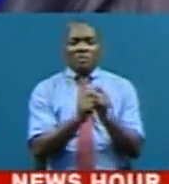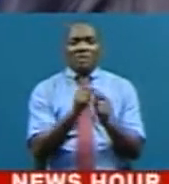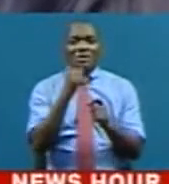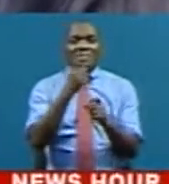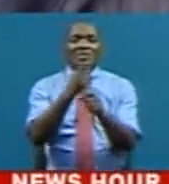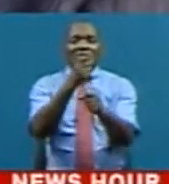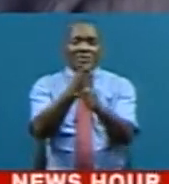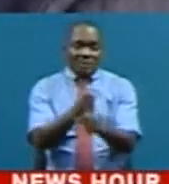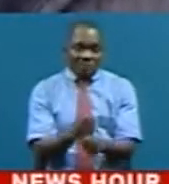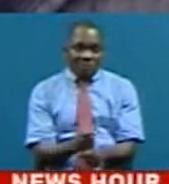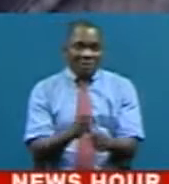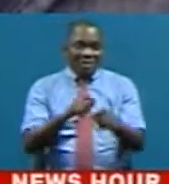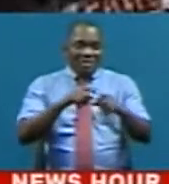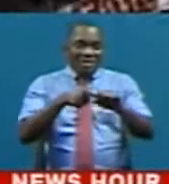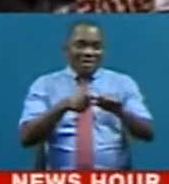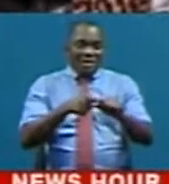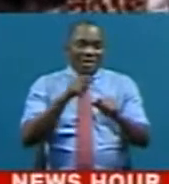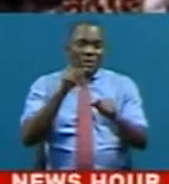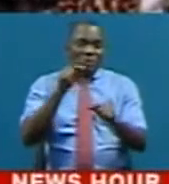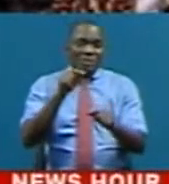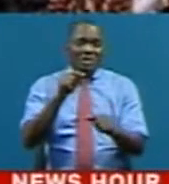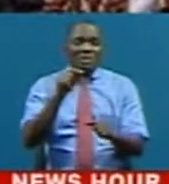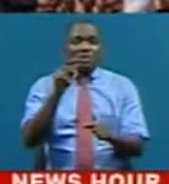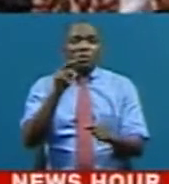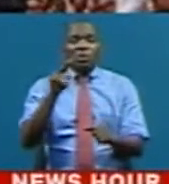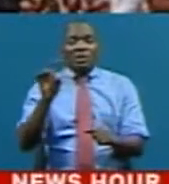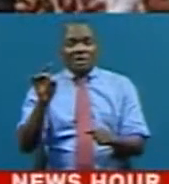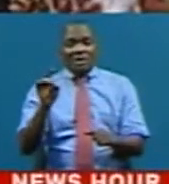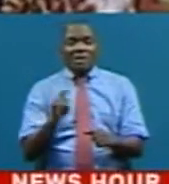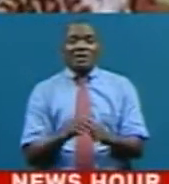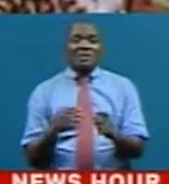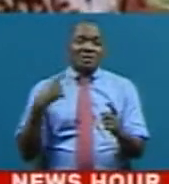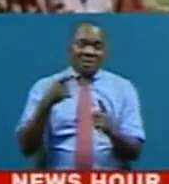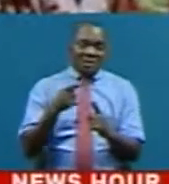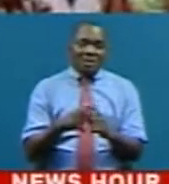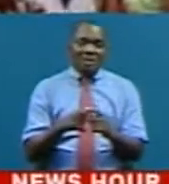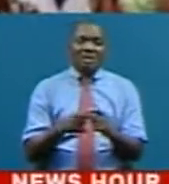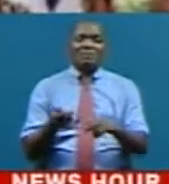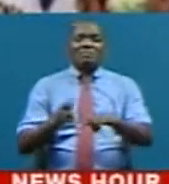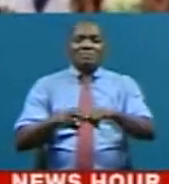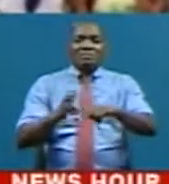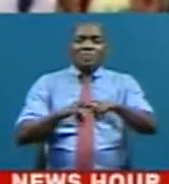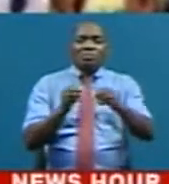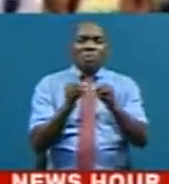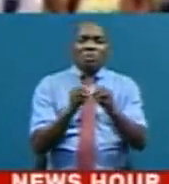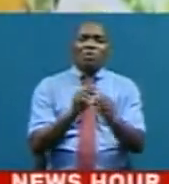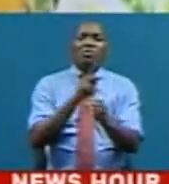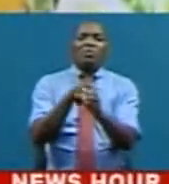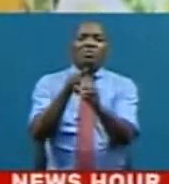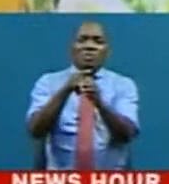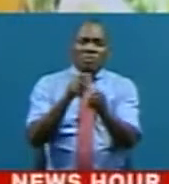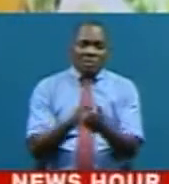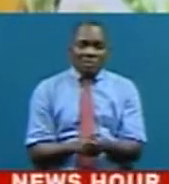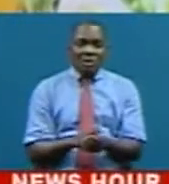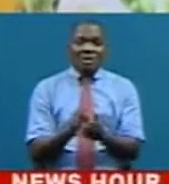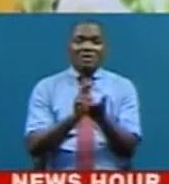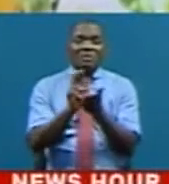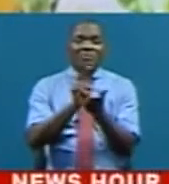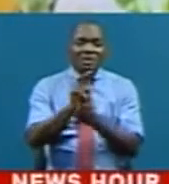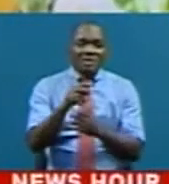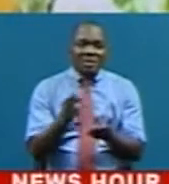held every year. It began in 2008 and has since received increasingly larger participation